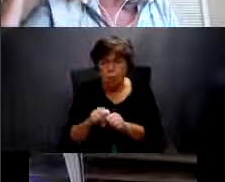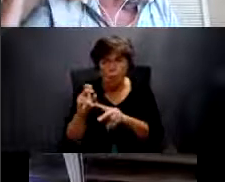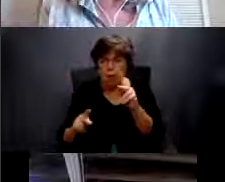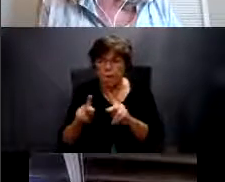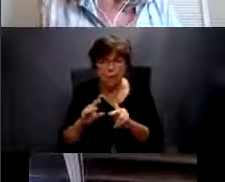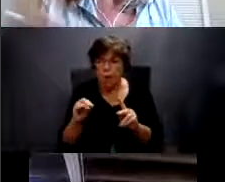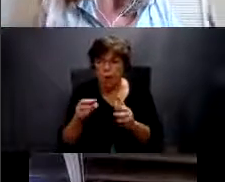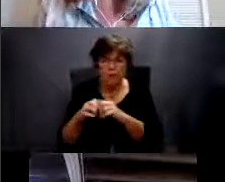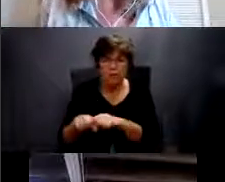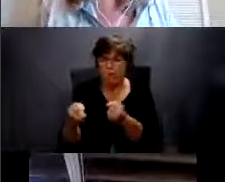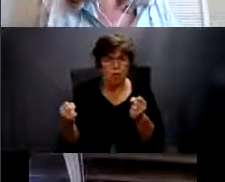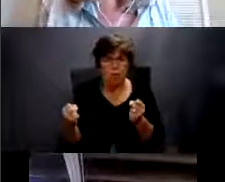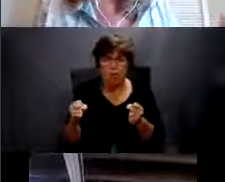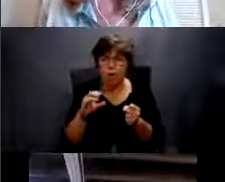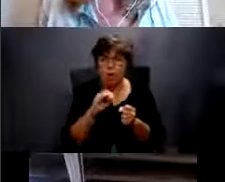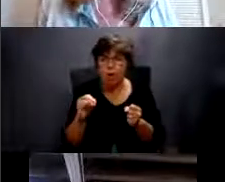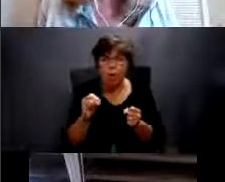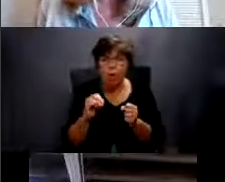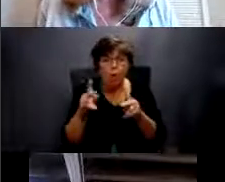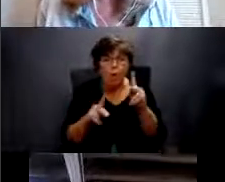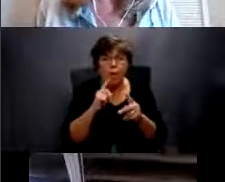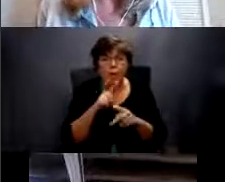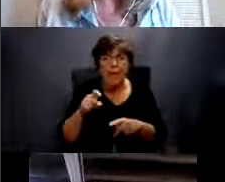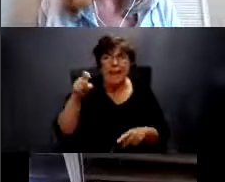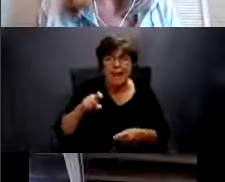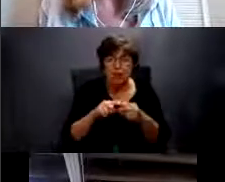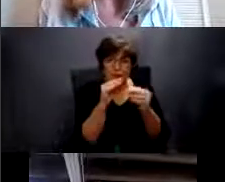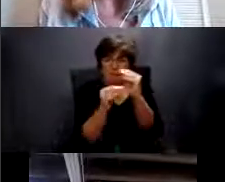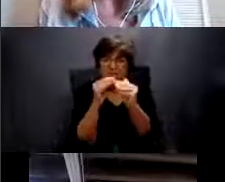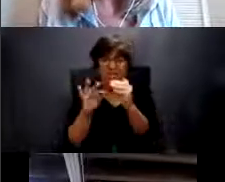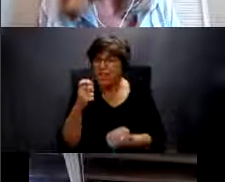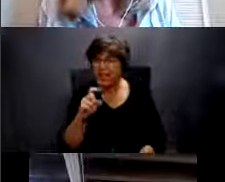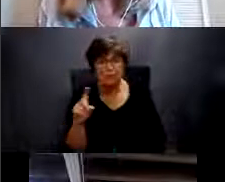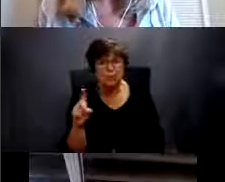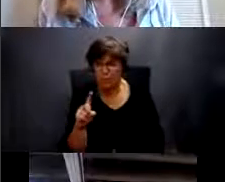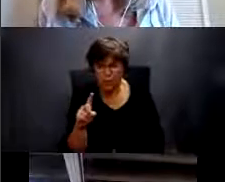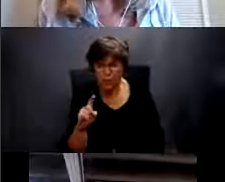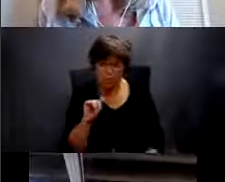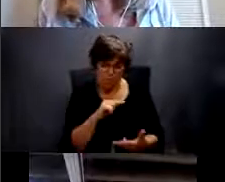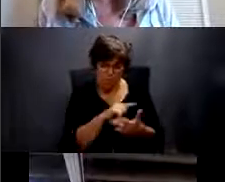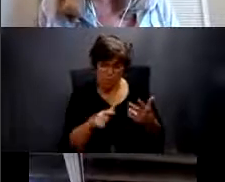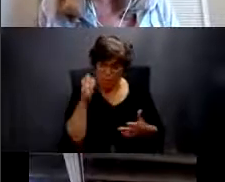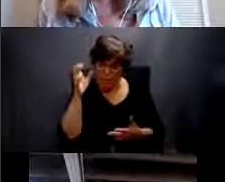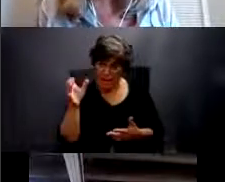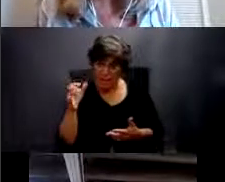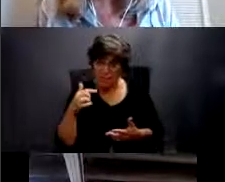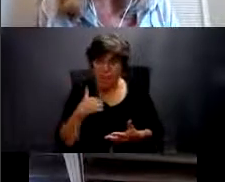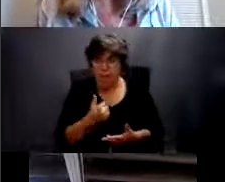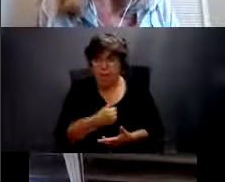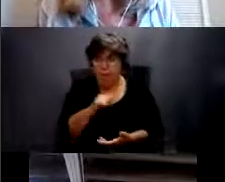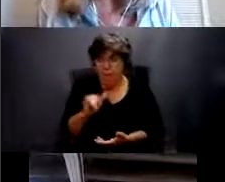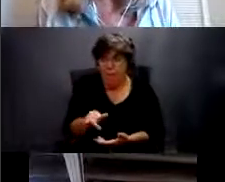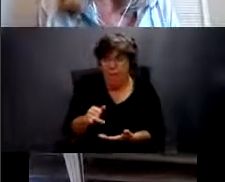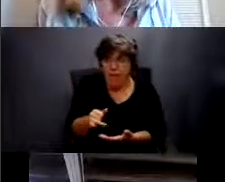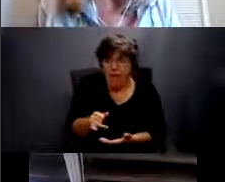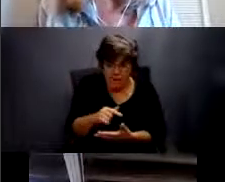one is incomplete or in need of fixing. And I loved everything about that as a person who